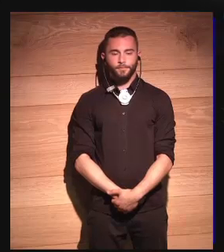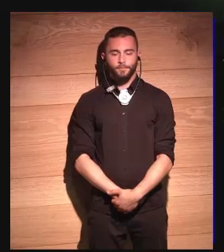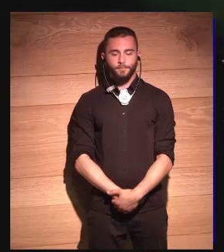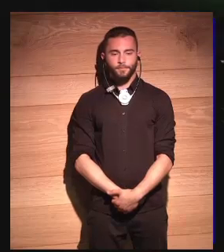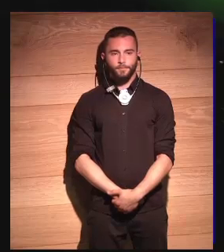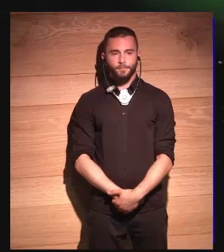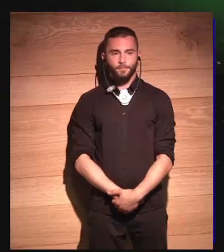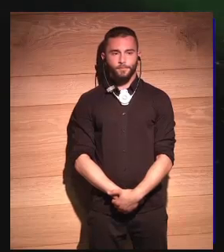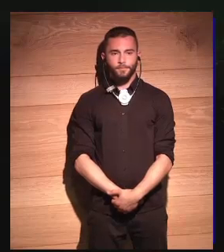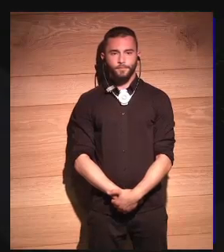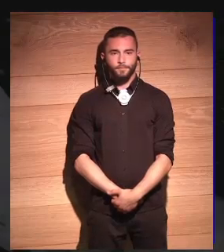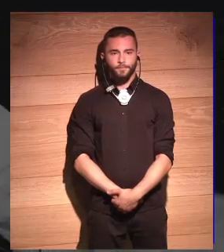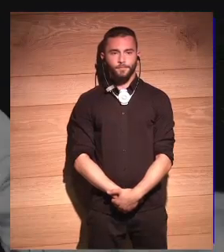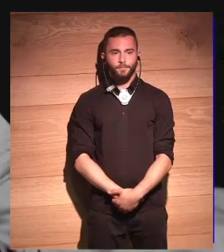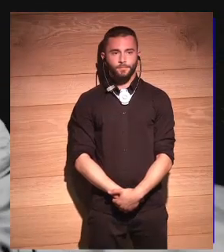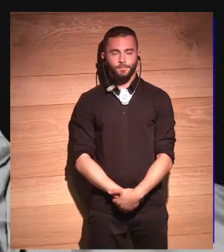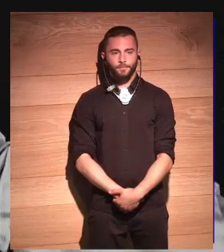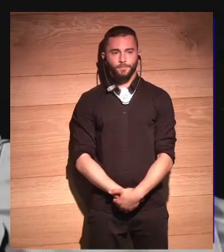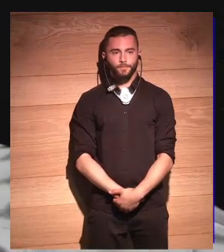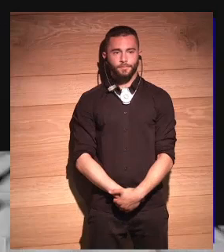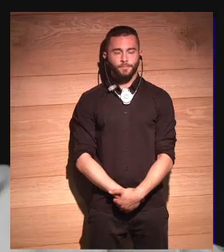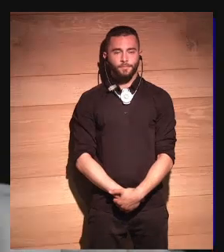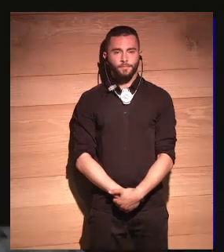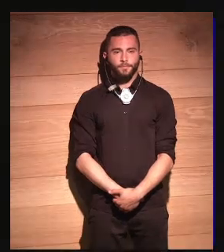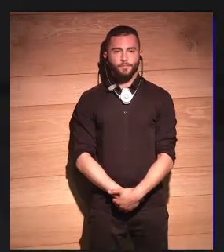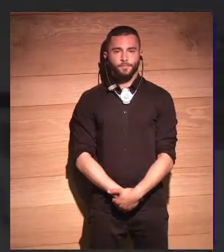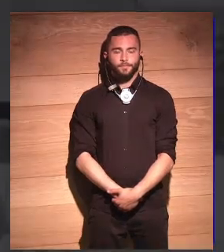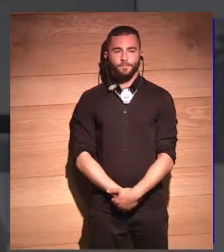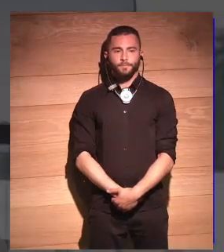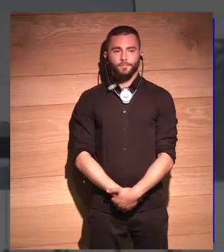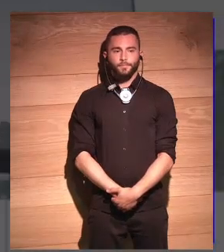It's okay. My heart rate was going nuts the first time.